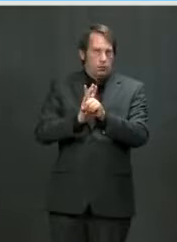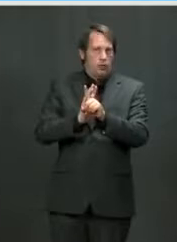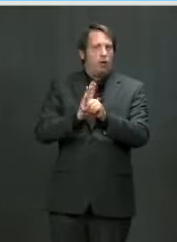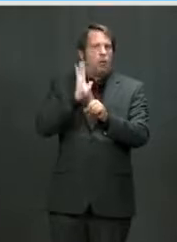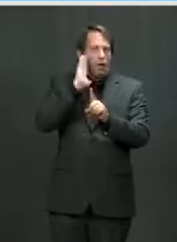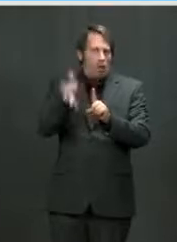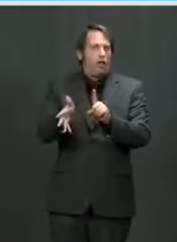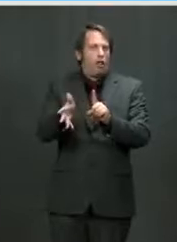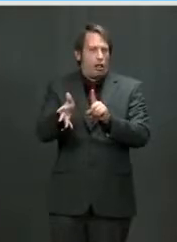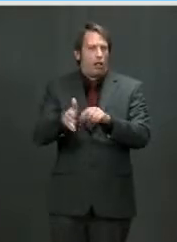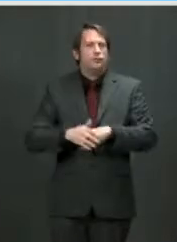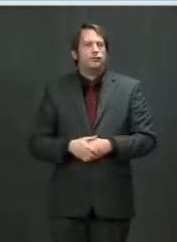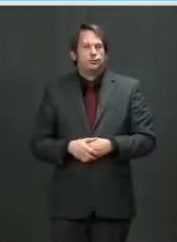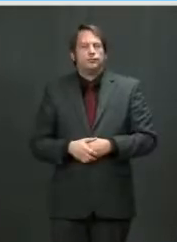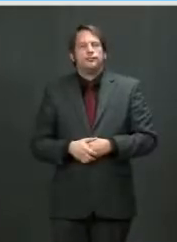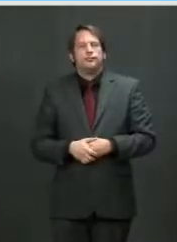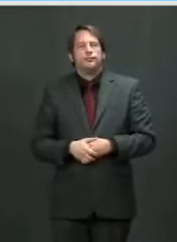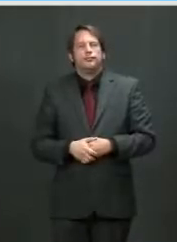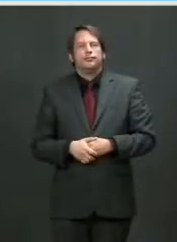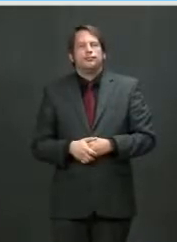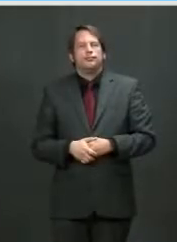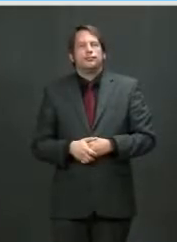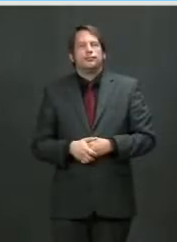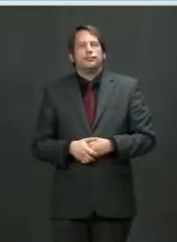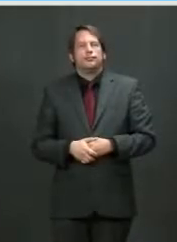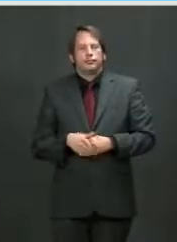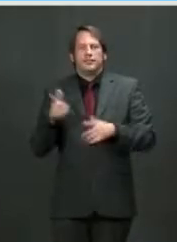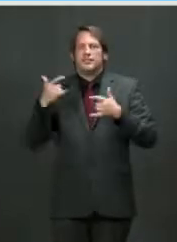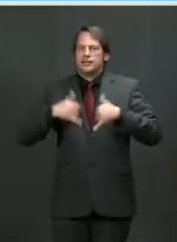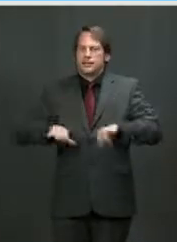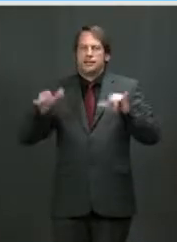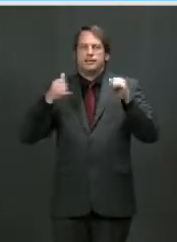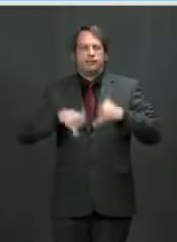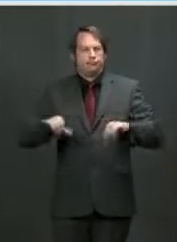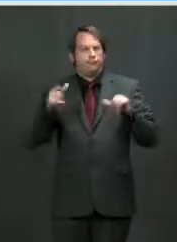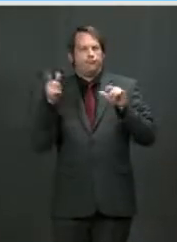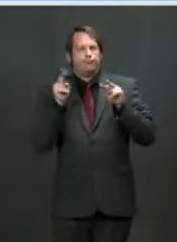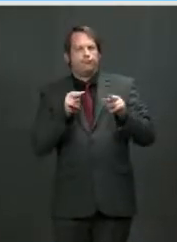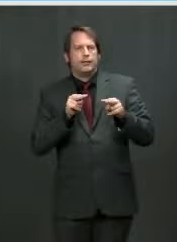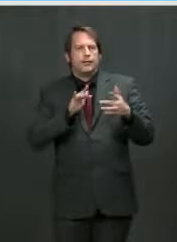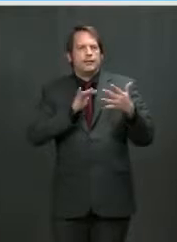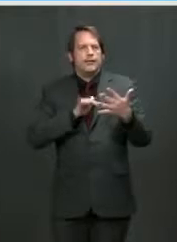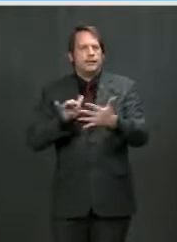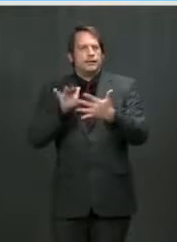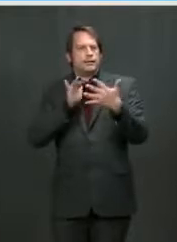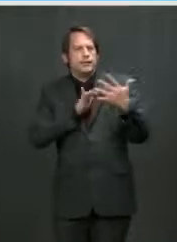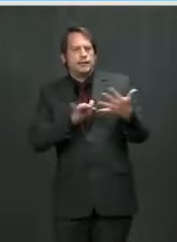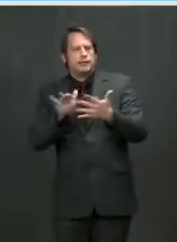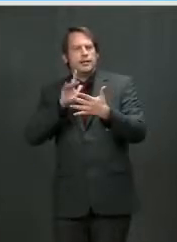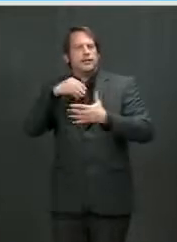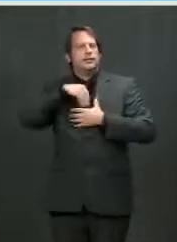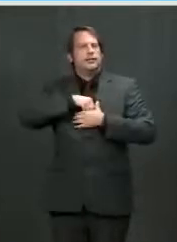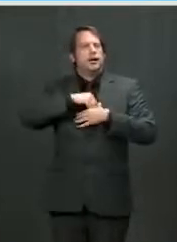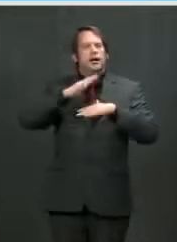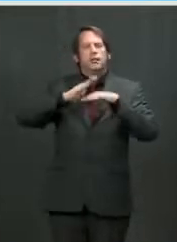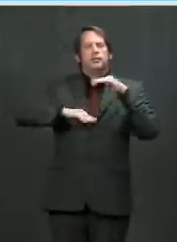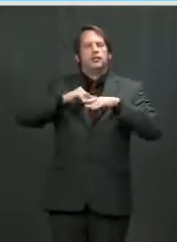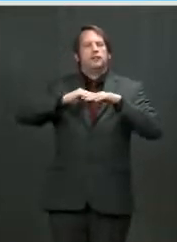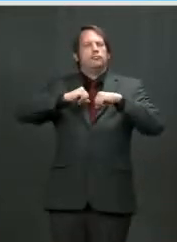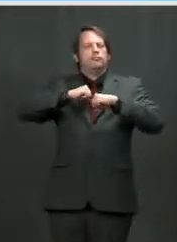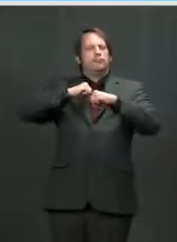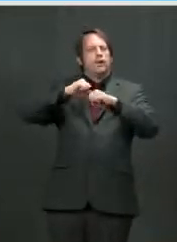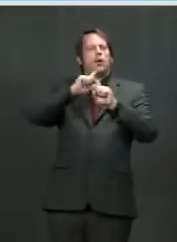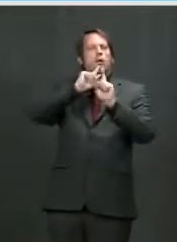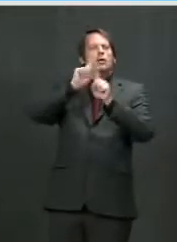that regard, ongoing studies are monitoring these immune responses beyond 6 months, as well